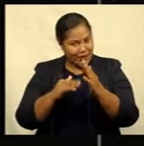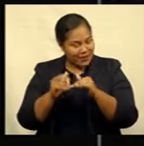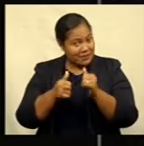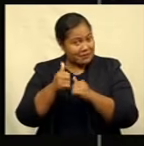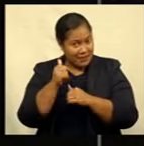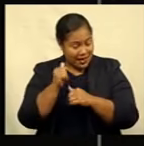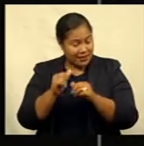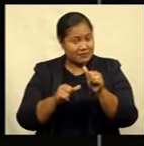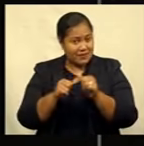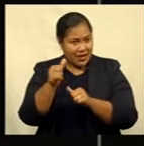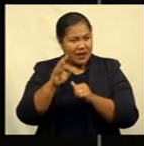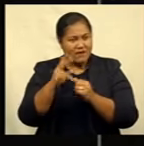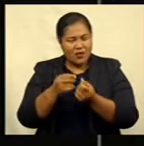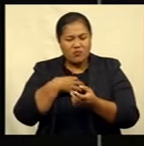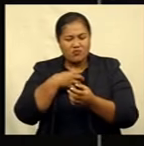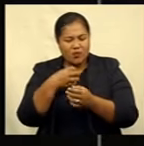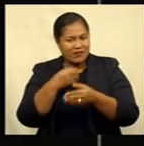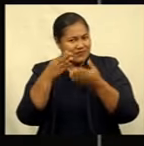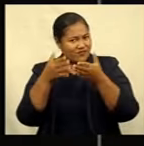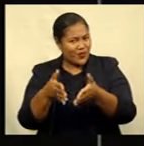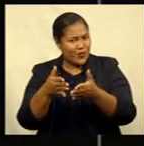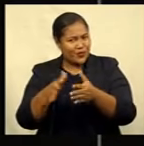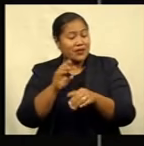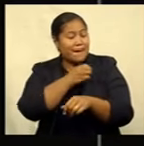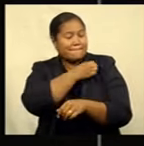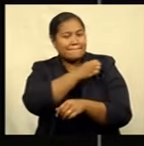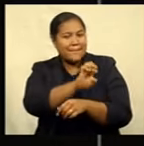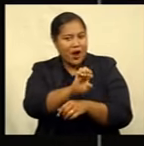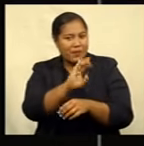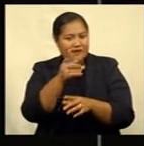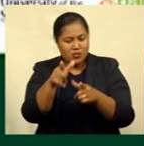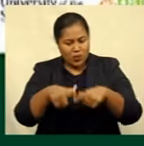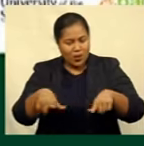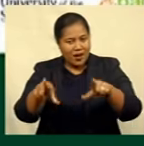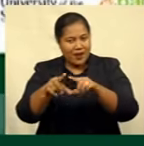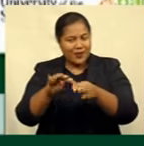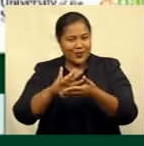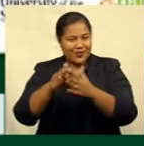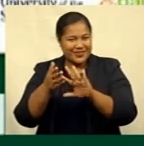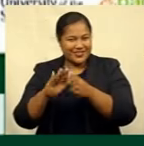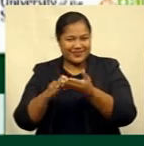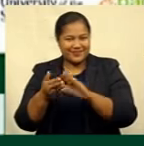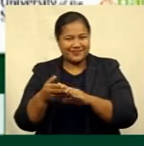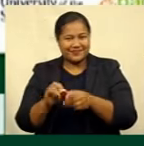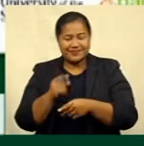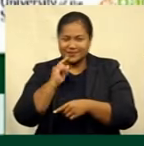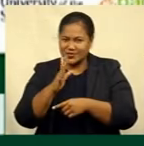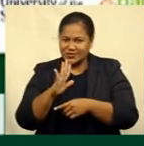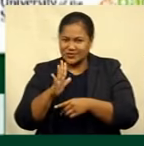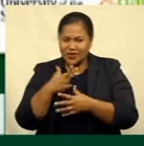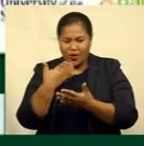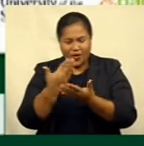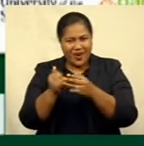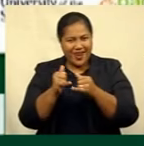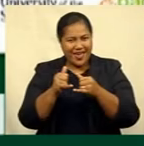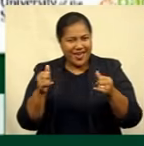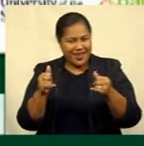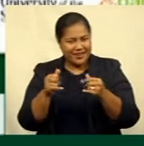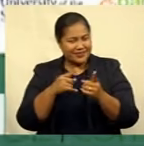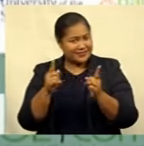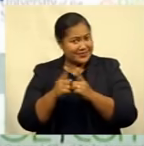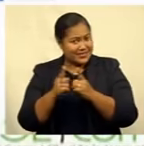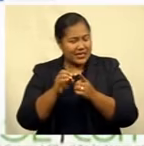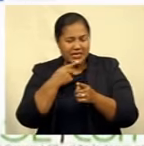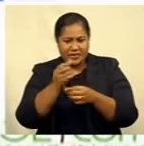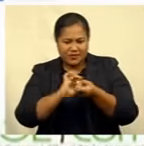and investing in models that focus on the empowerment of local communities. Speaking at a recent webinar, Hoya says the pandemic has